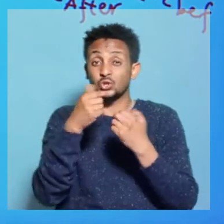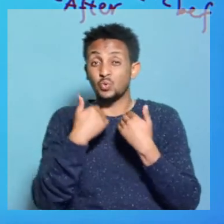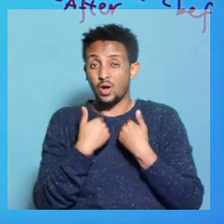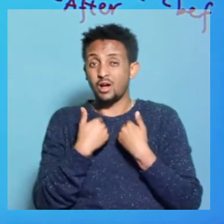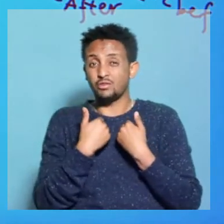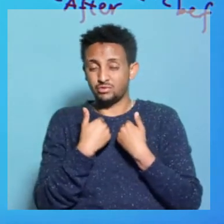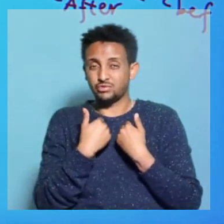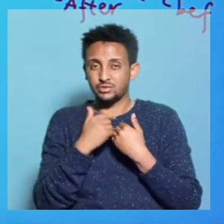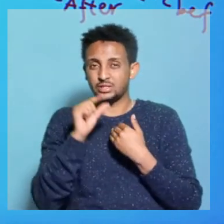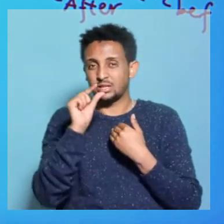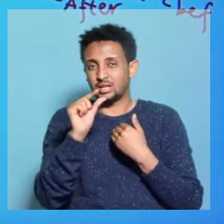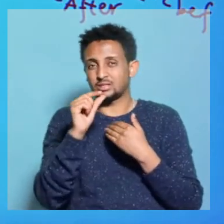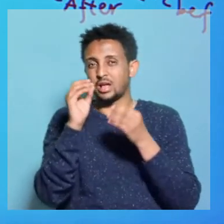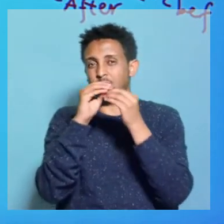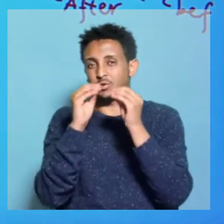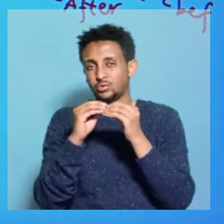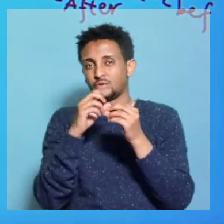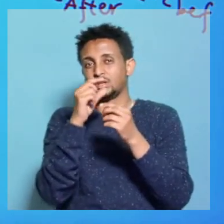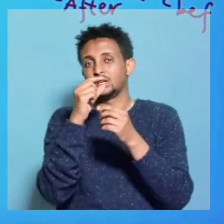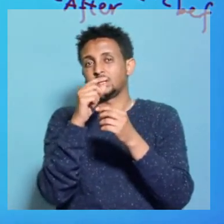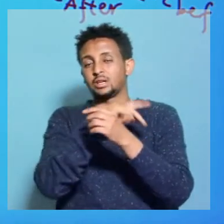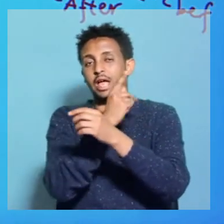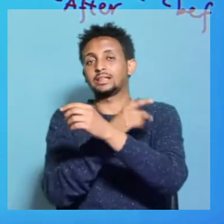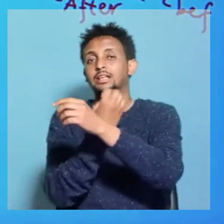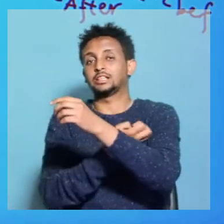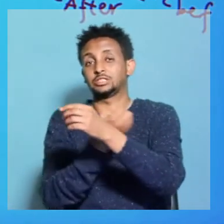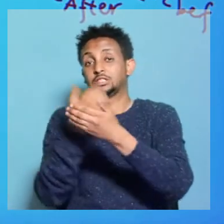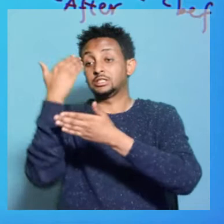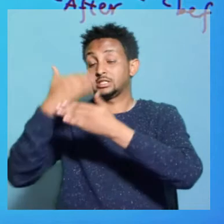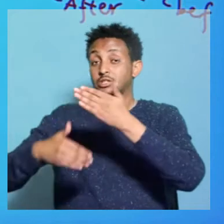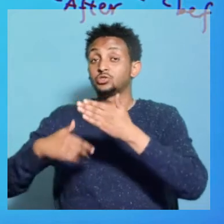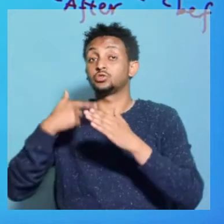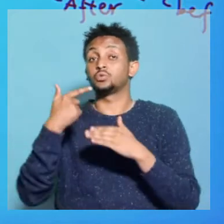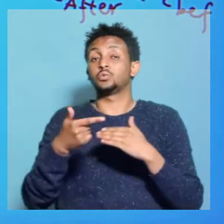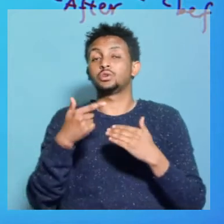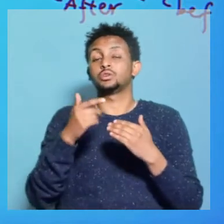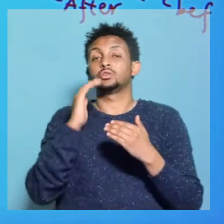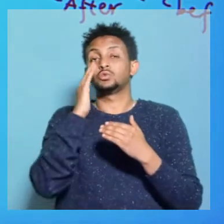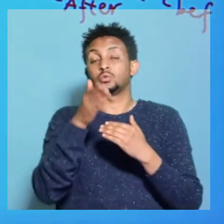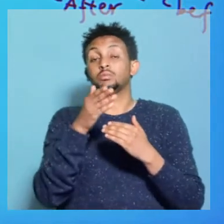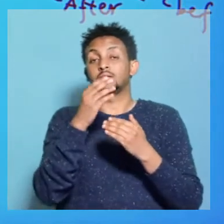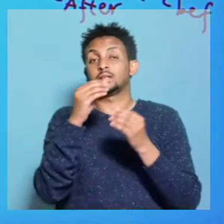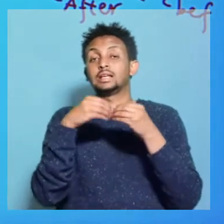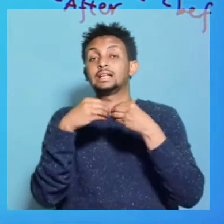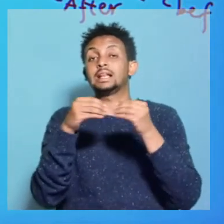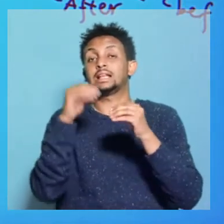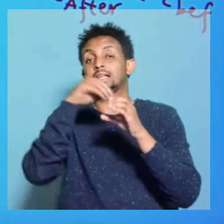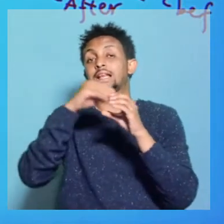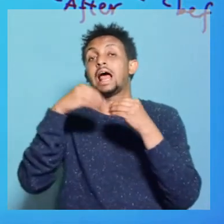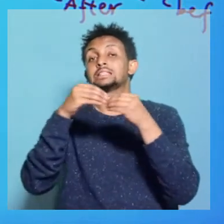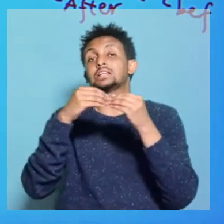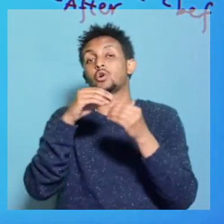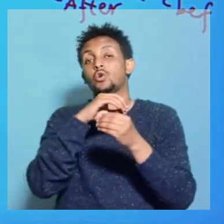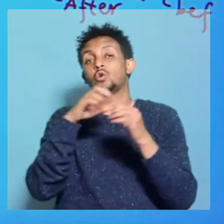have a less amount of kinetic energy. Such type of collision is known to be inelastic collision.